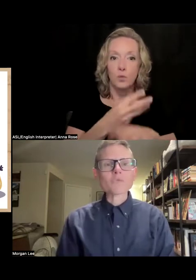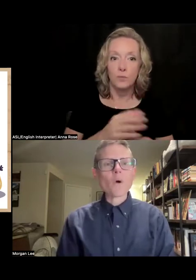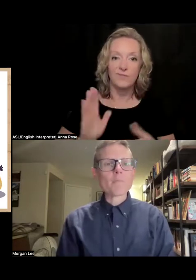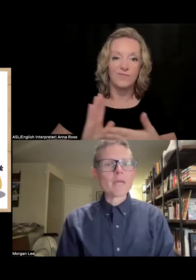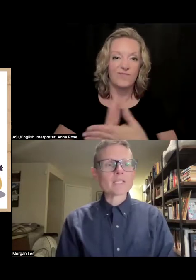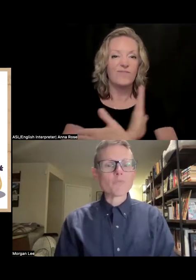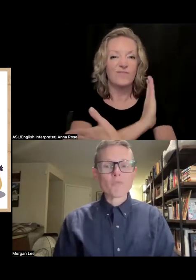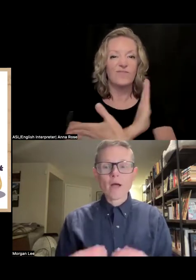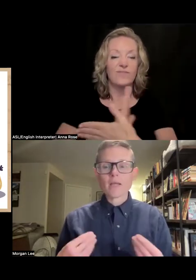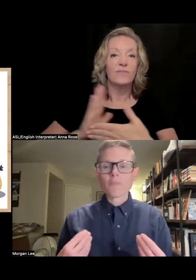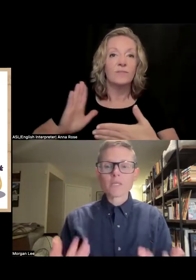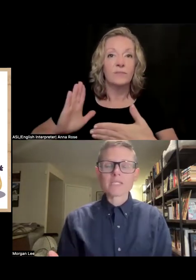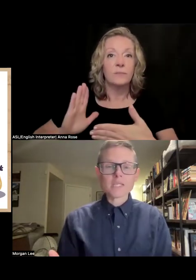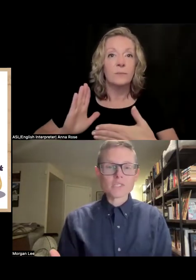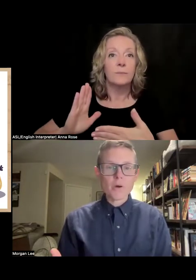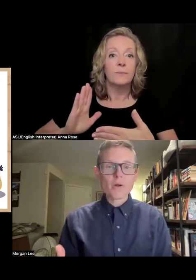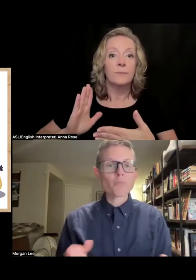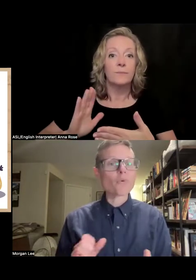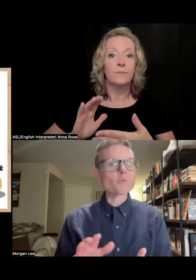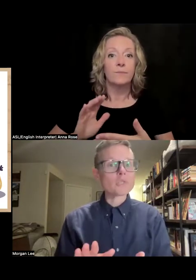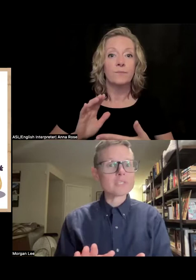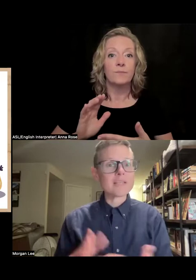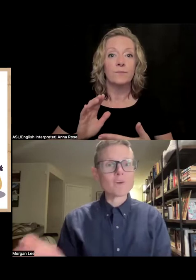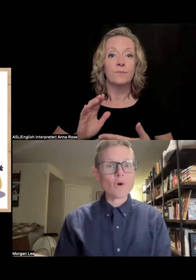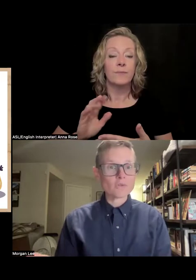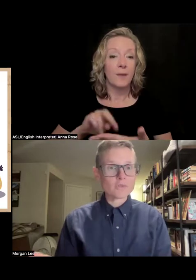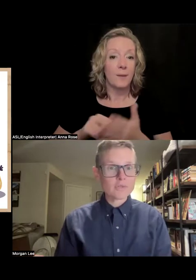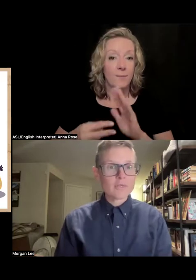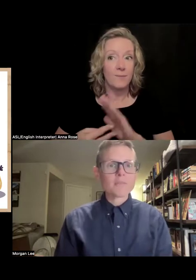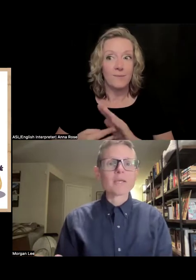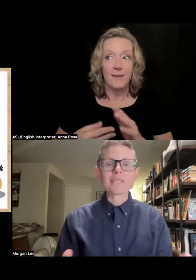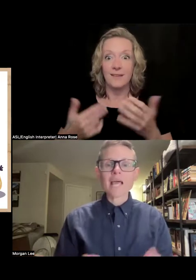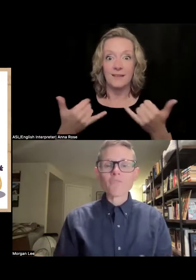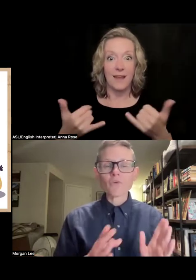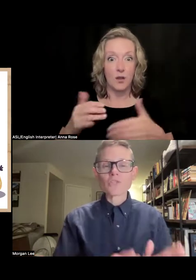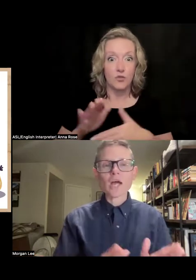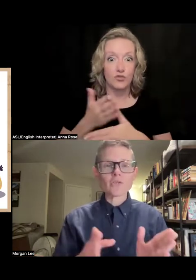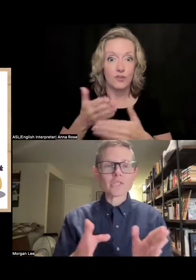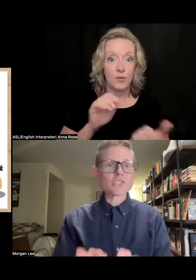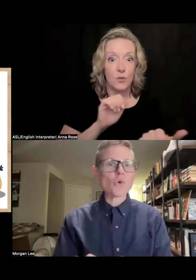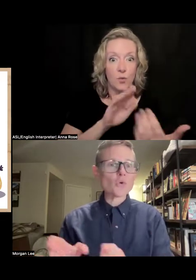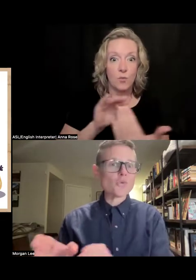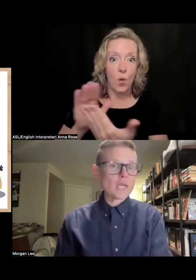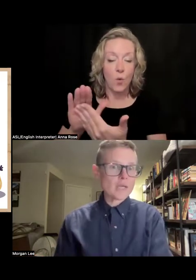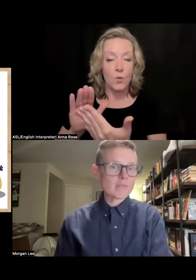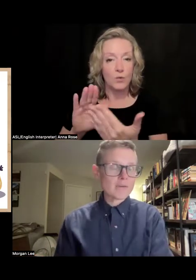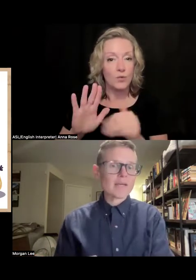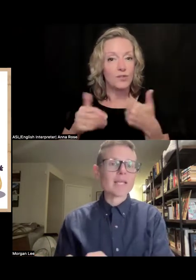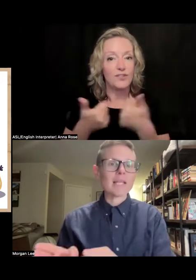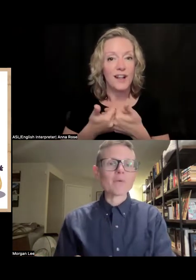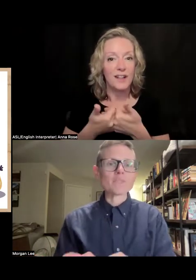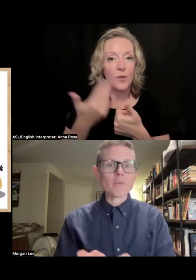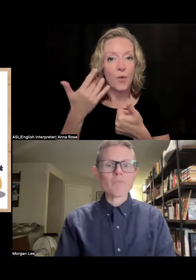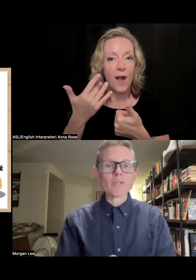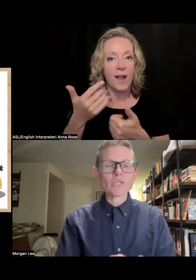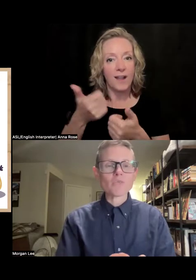And that's what makes providing a presentation about approaches difficult, because every child is so unique